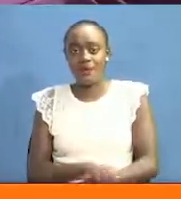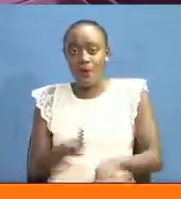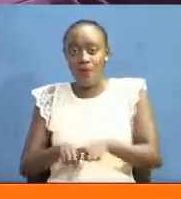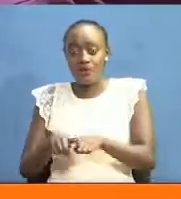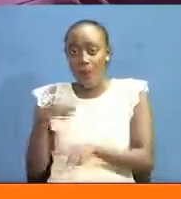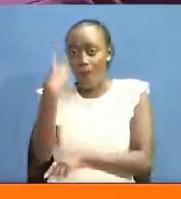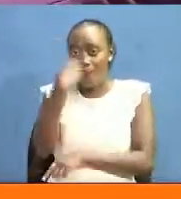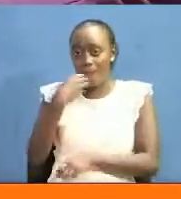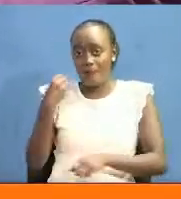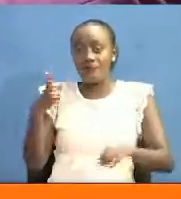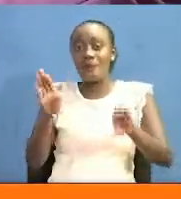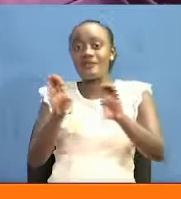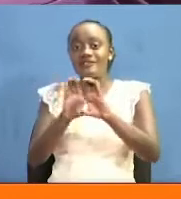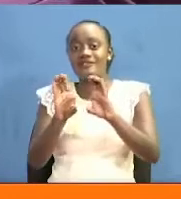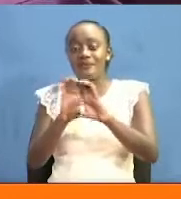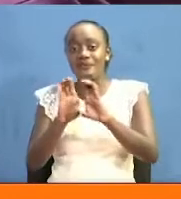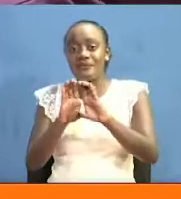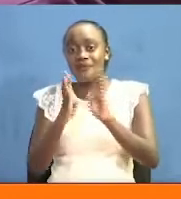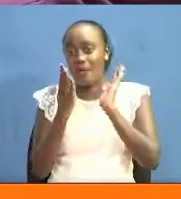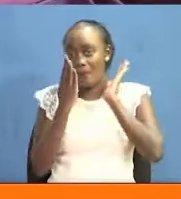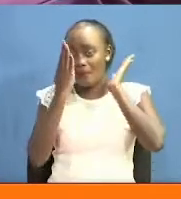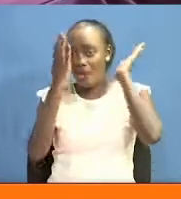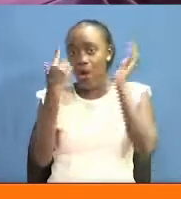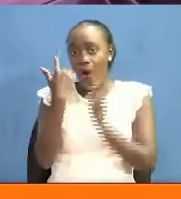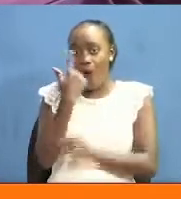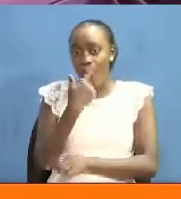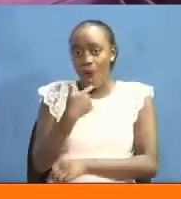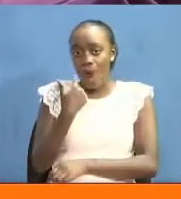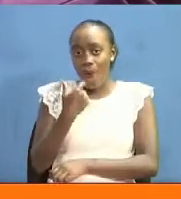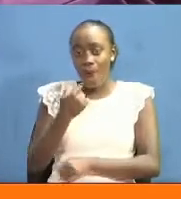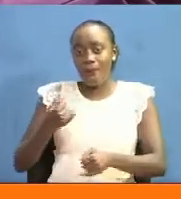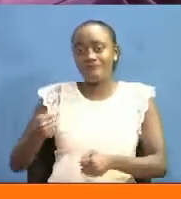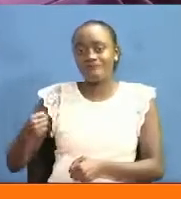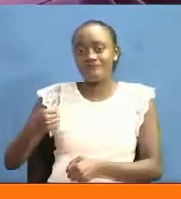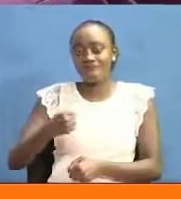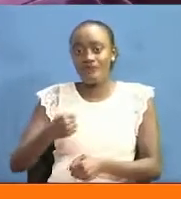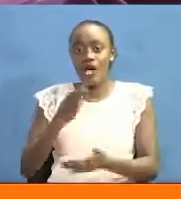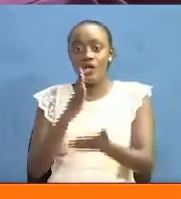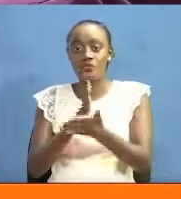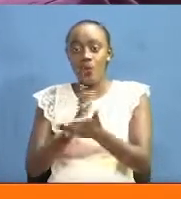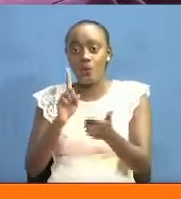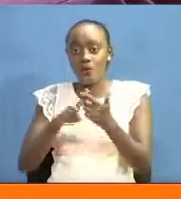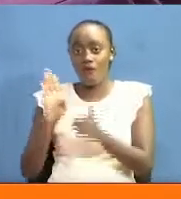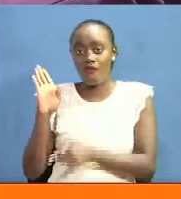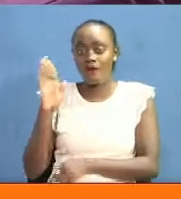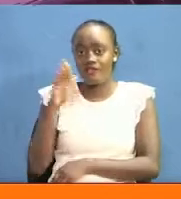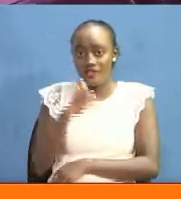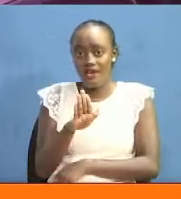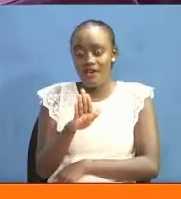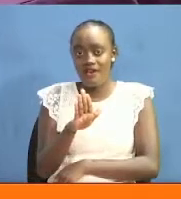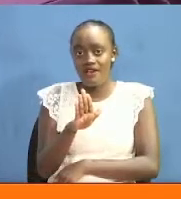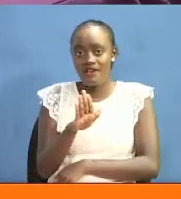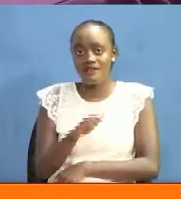This colorful ceremony was officiated by Reverend Steve Duo, who urged the bride and the bridegroom to stay true to their vows. In the